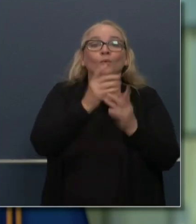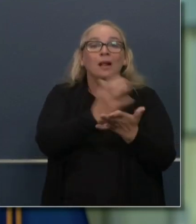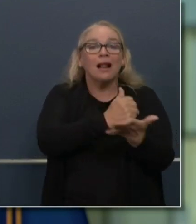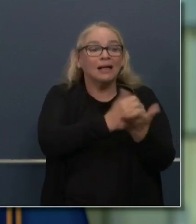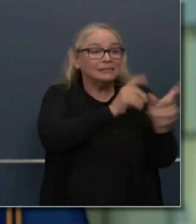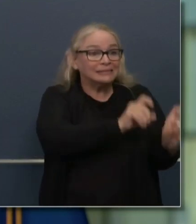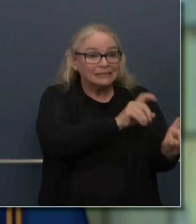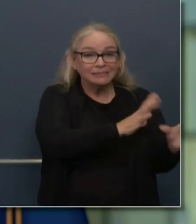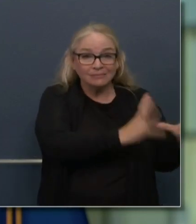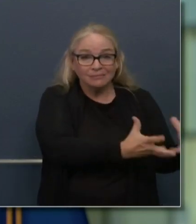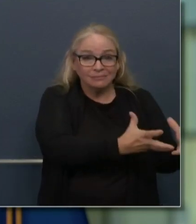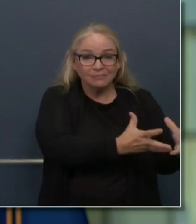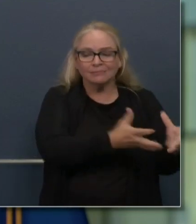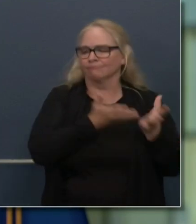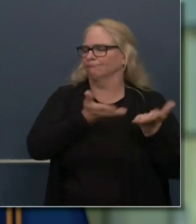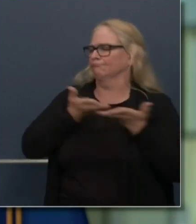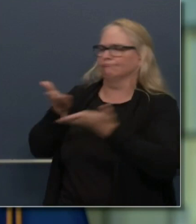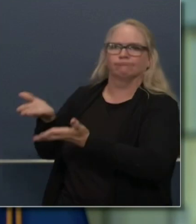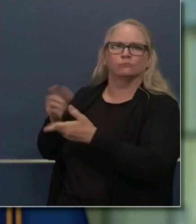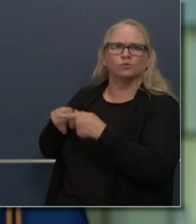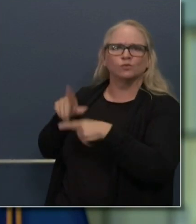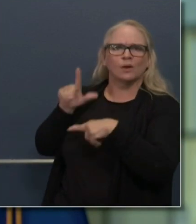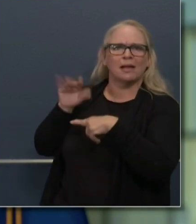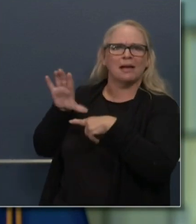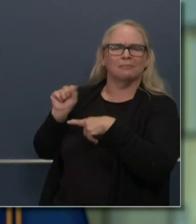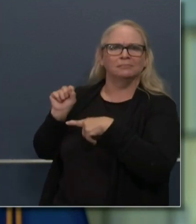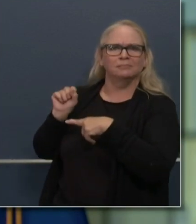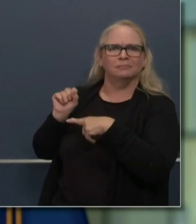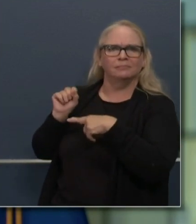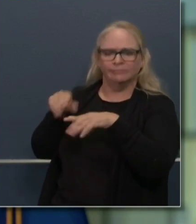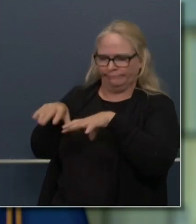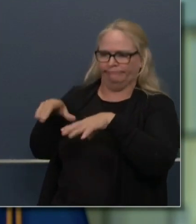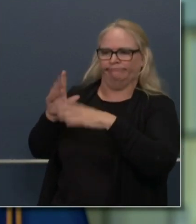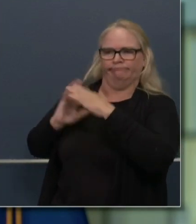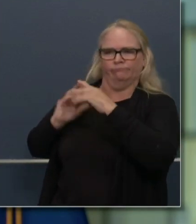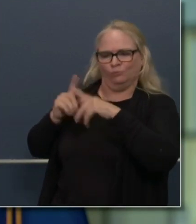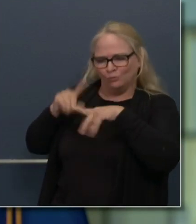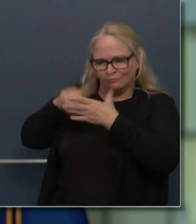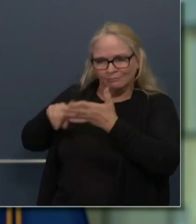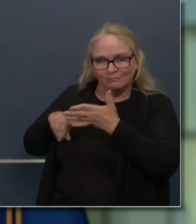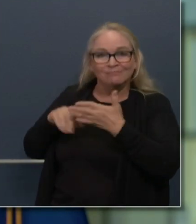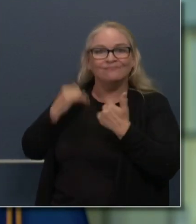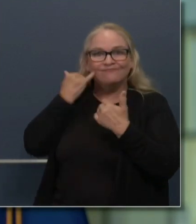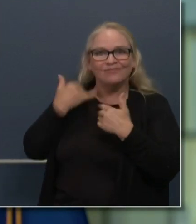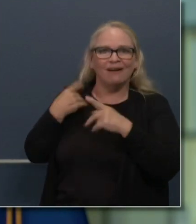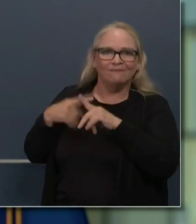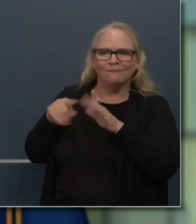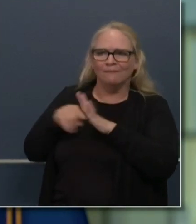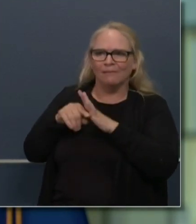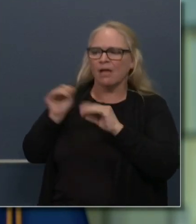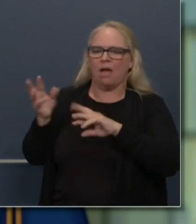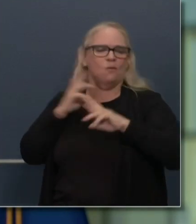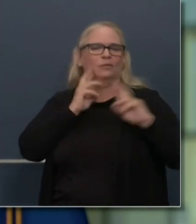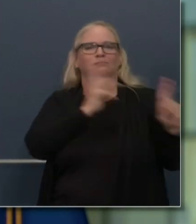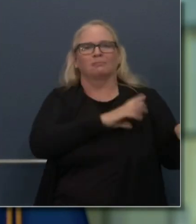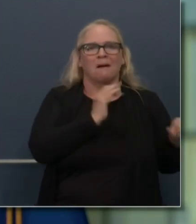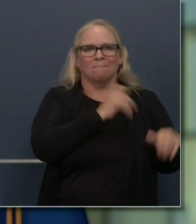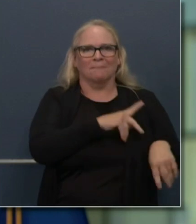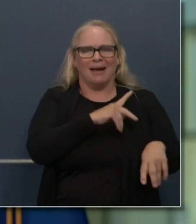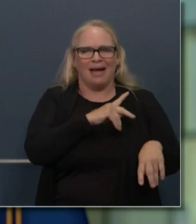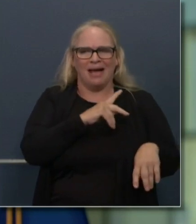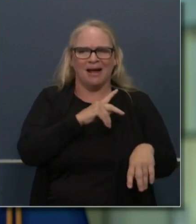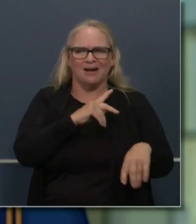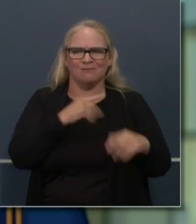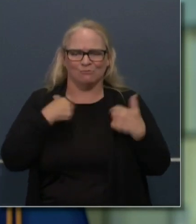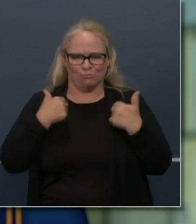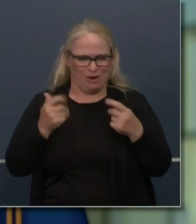bring down that test turnaround time. All that said, we did lay out last week prioritization or tiering for